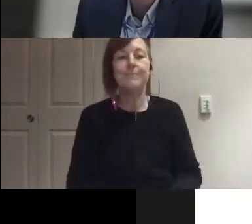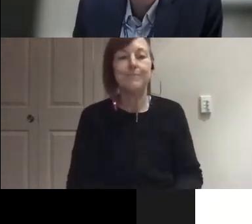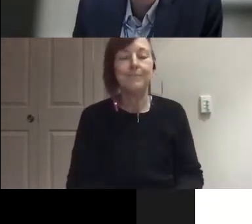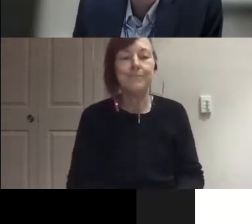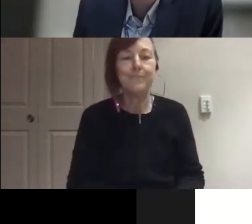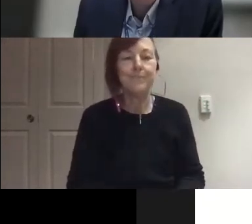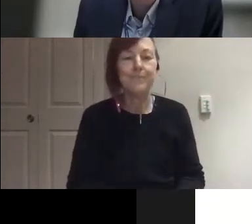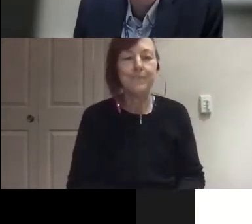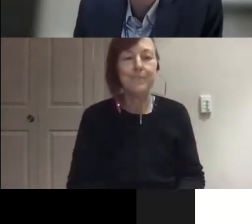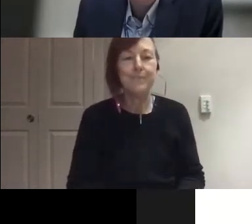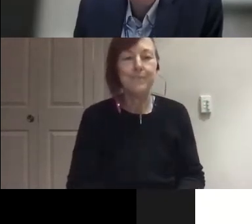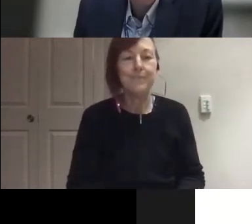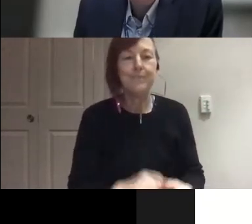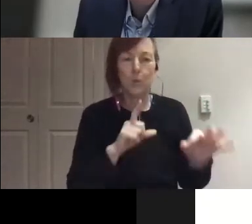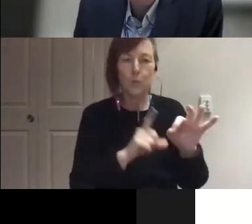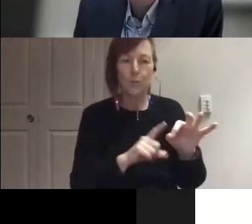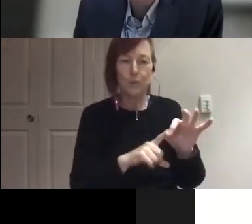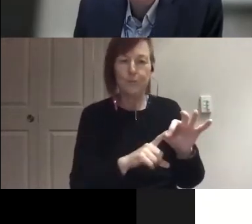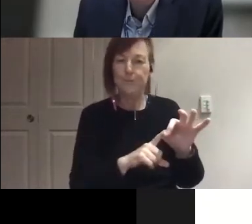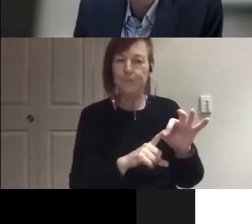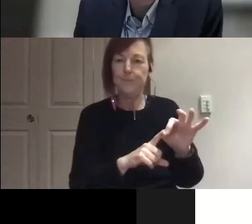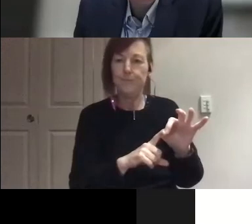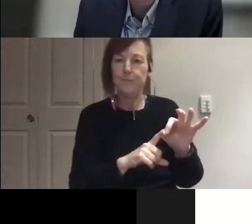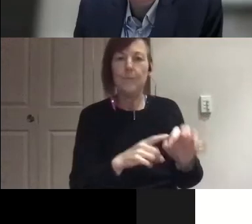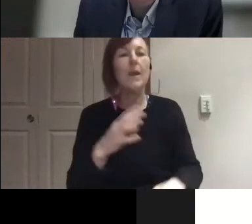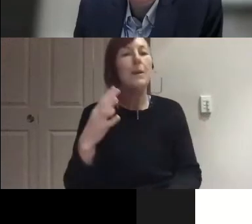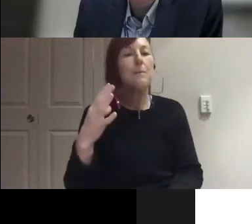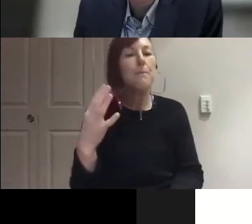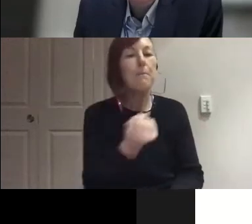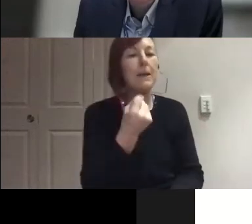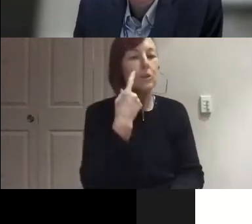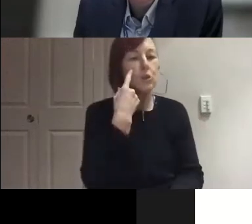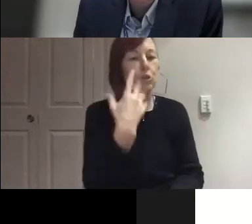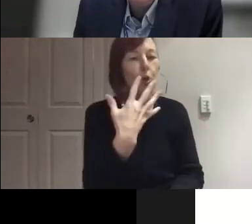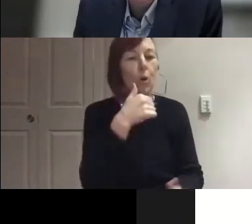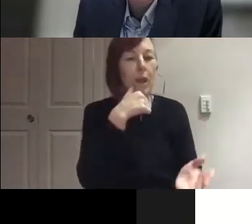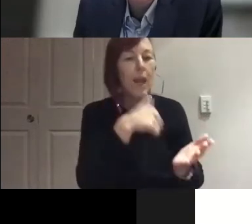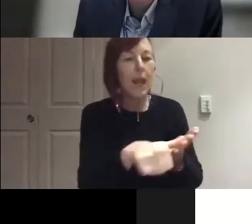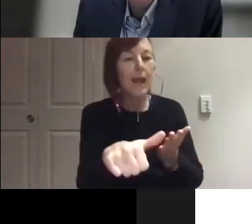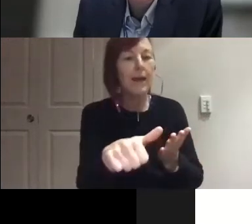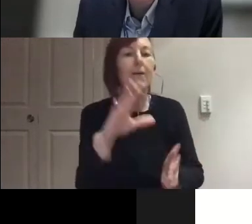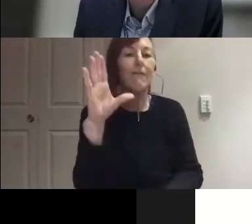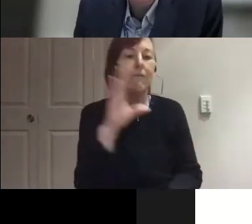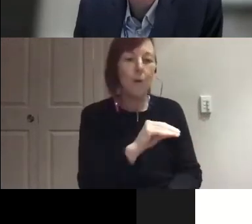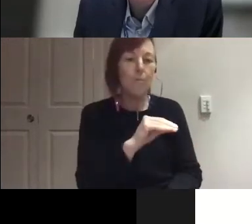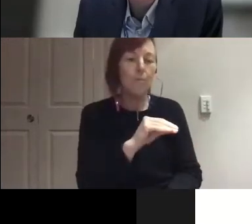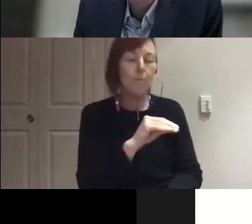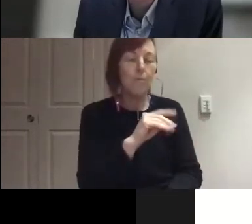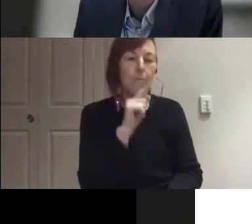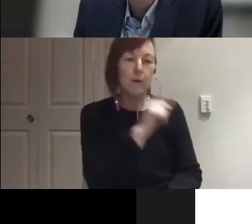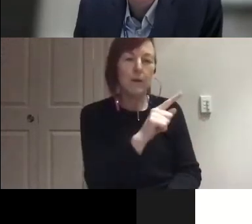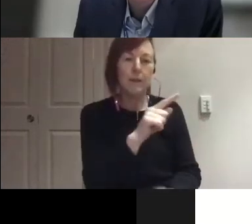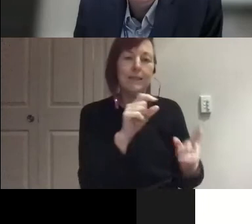So the specific question is, do you have to show the email letter from the department for the day 13 test because